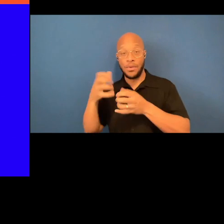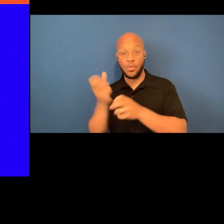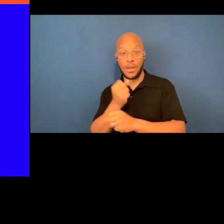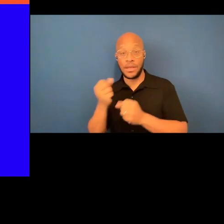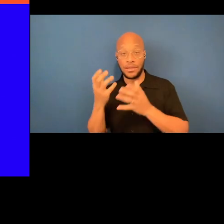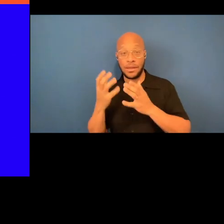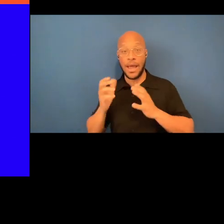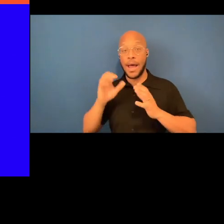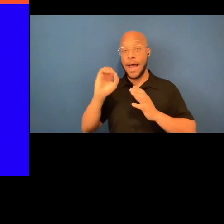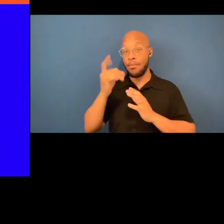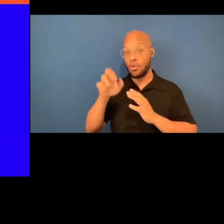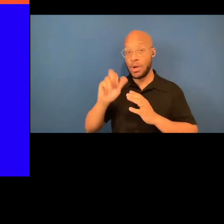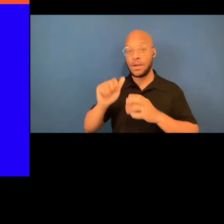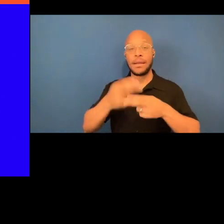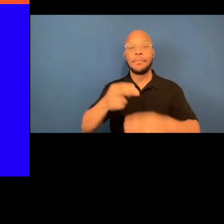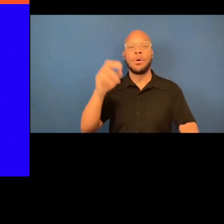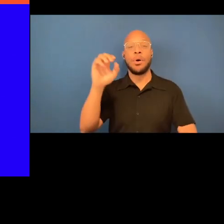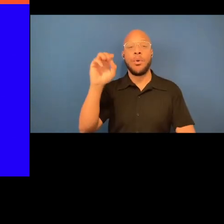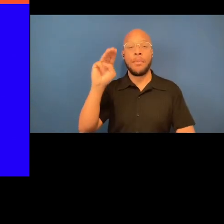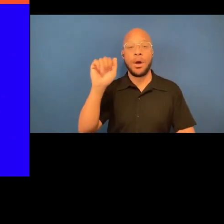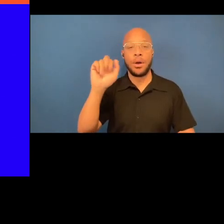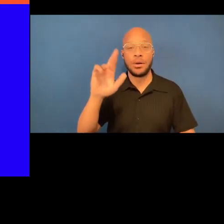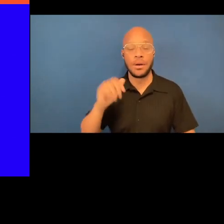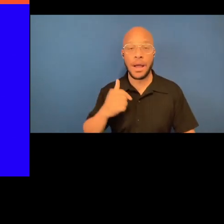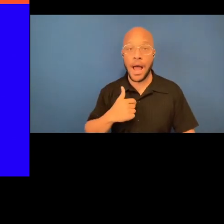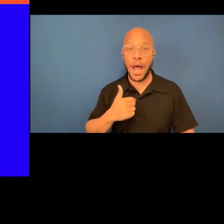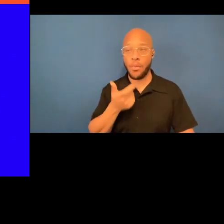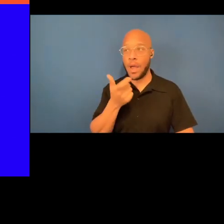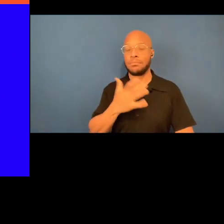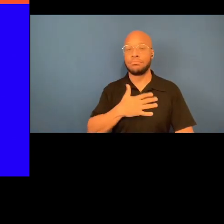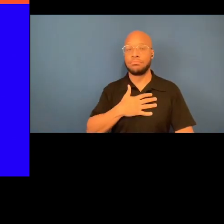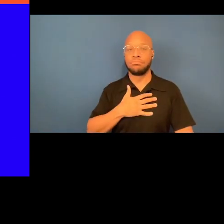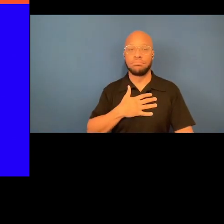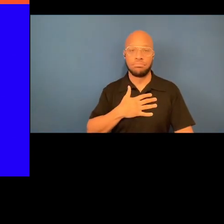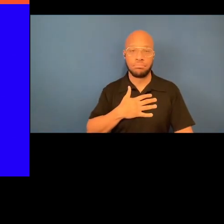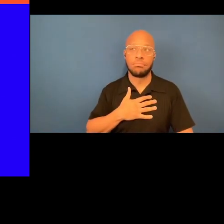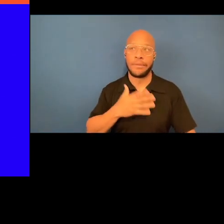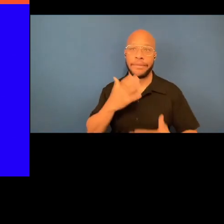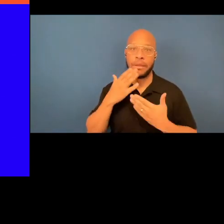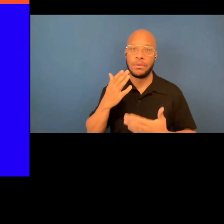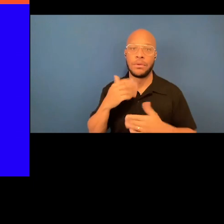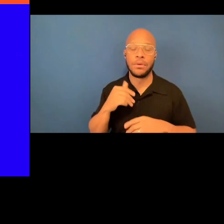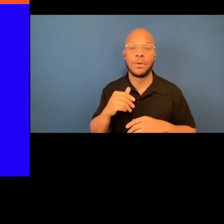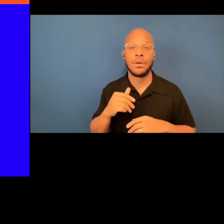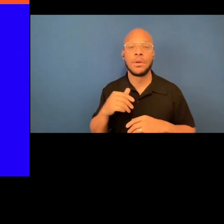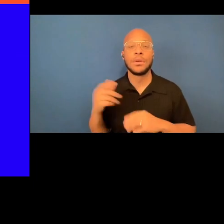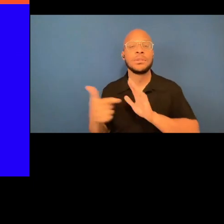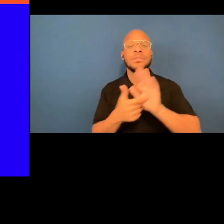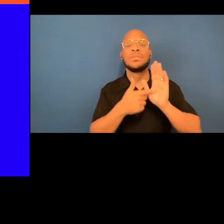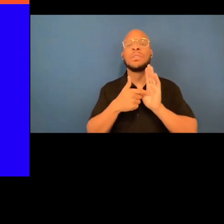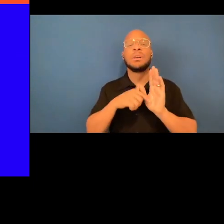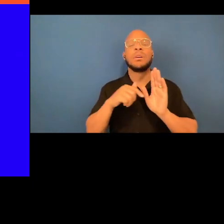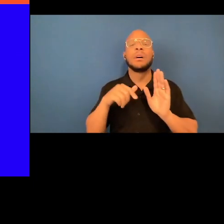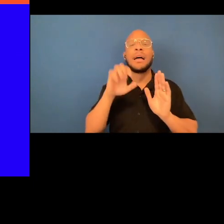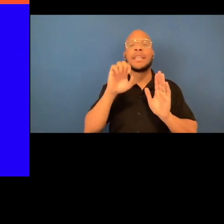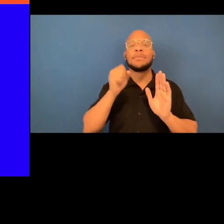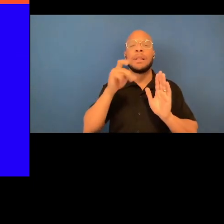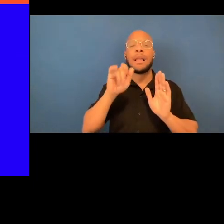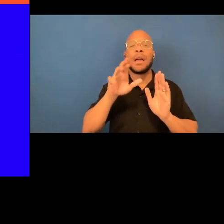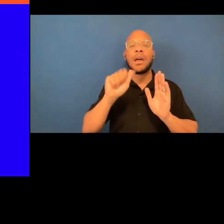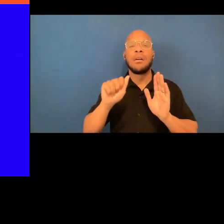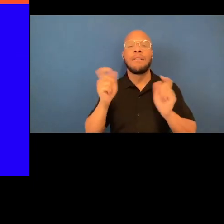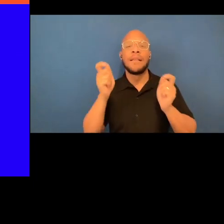that. Which showed at Spoleto Festival, LA Opera, Boston Lyric Opera, by